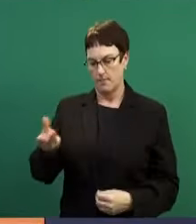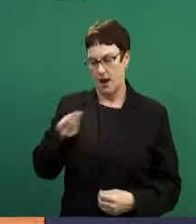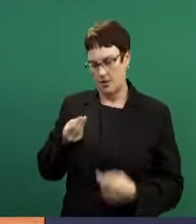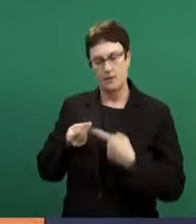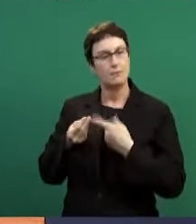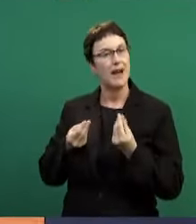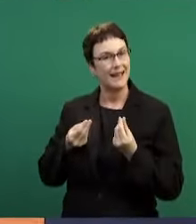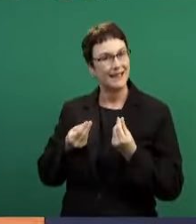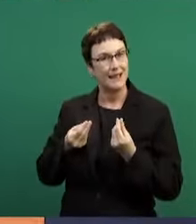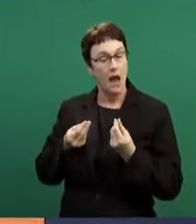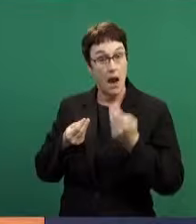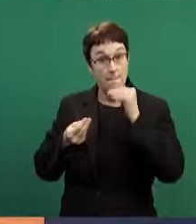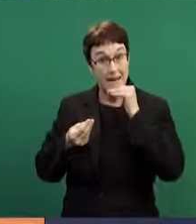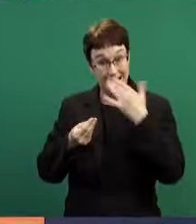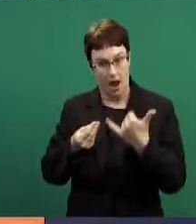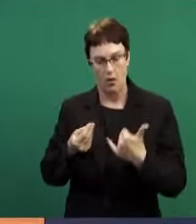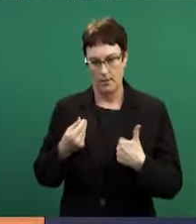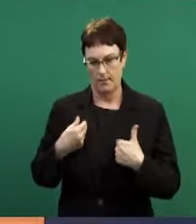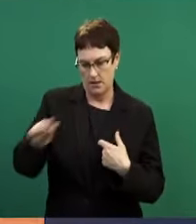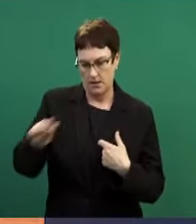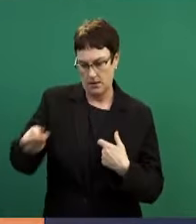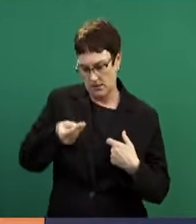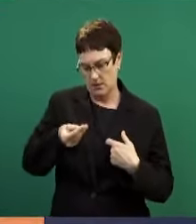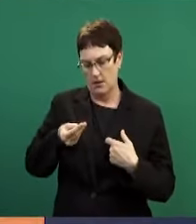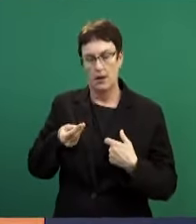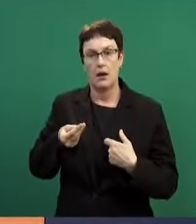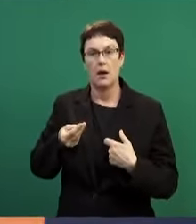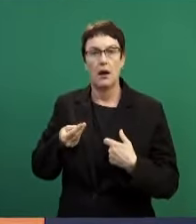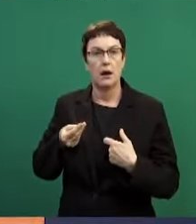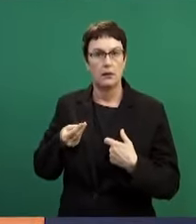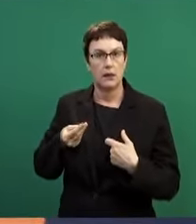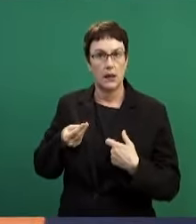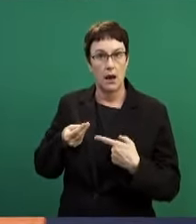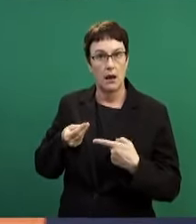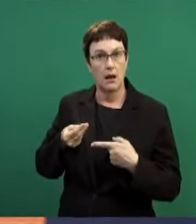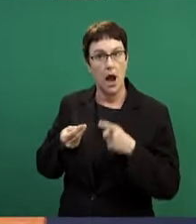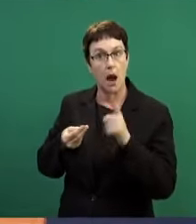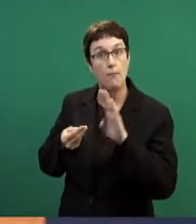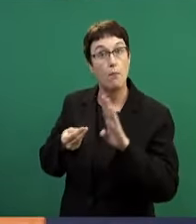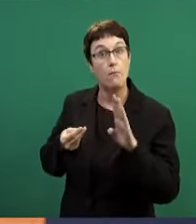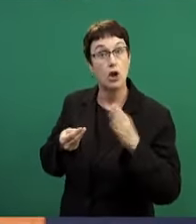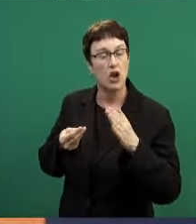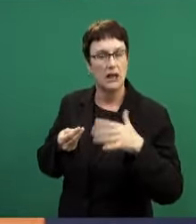I can't keep on saying I have this. I no longer have that one.